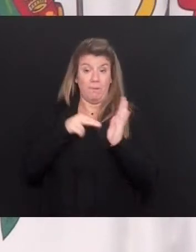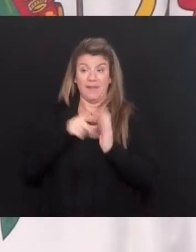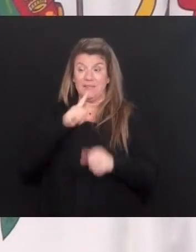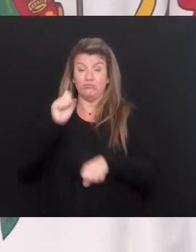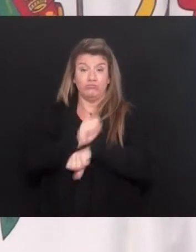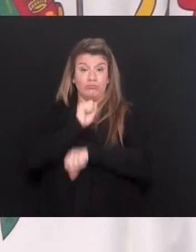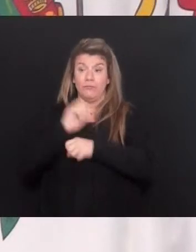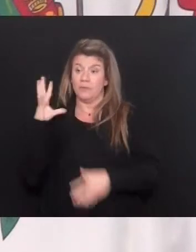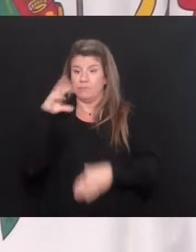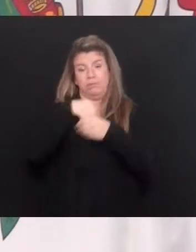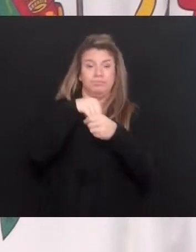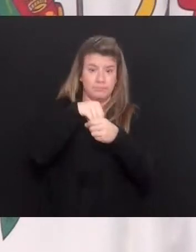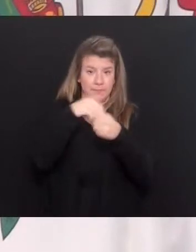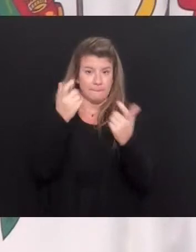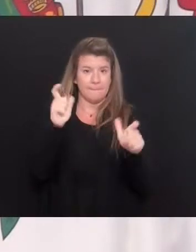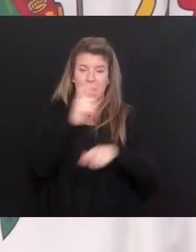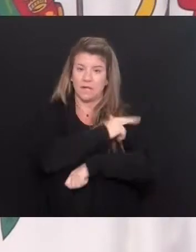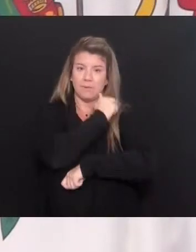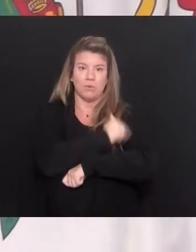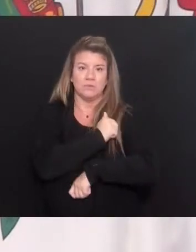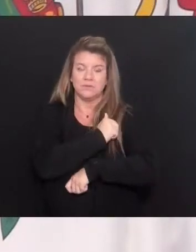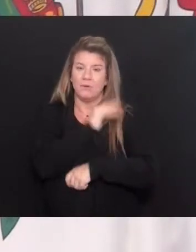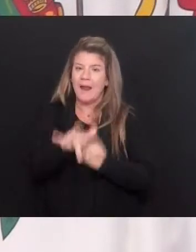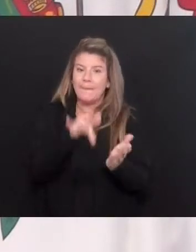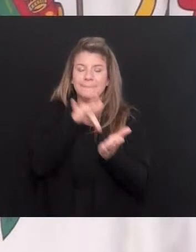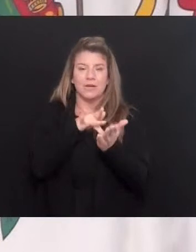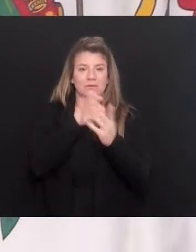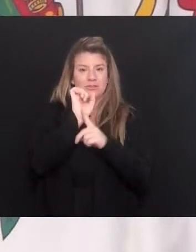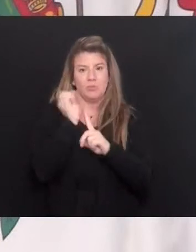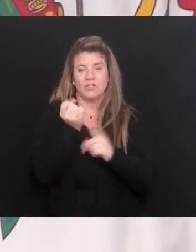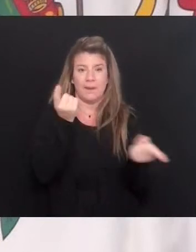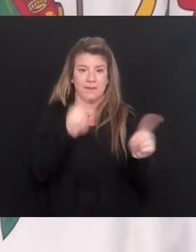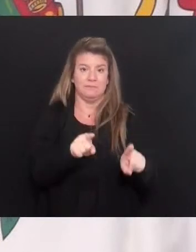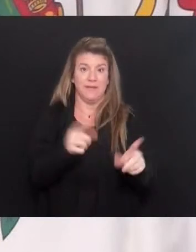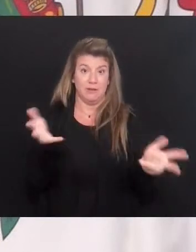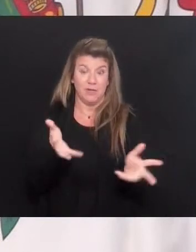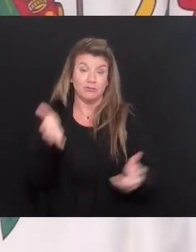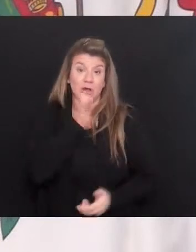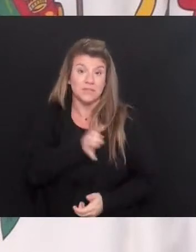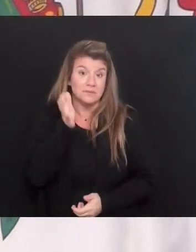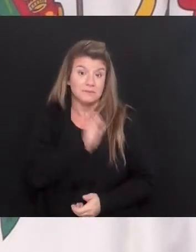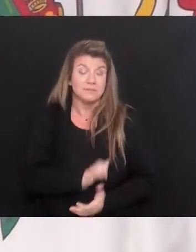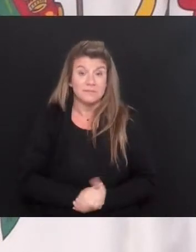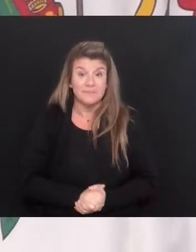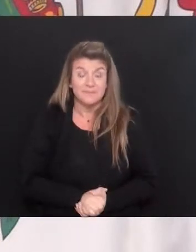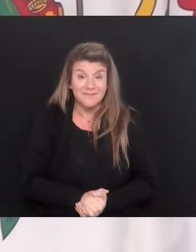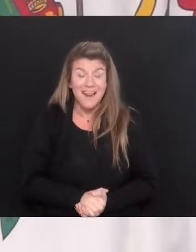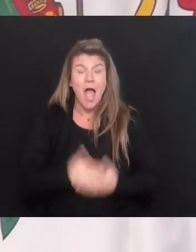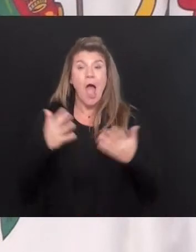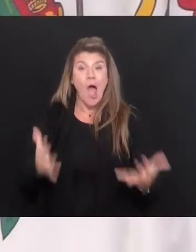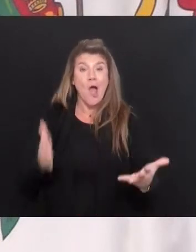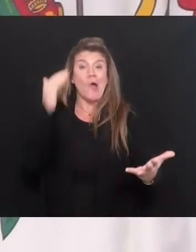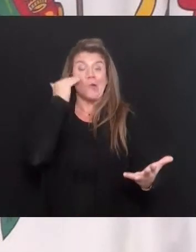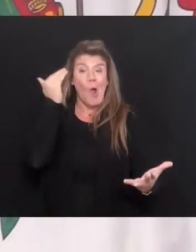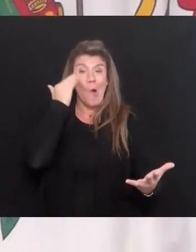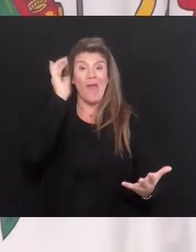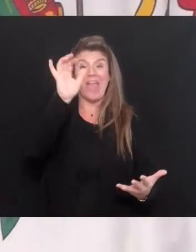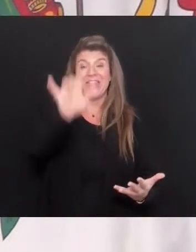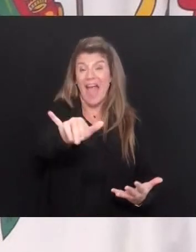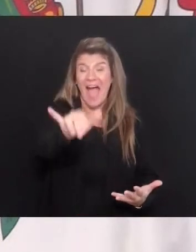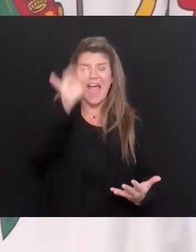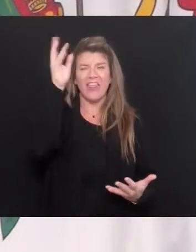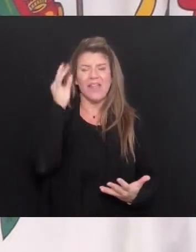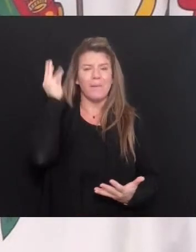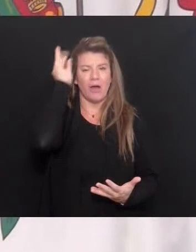at a big hospital right here in this beautiful city of Charleston. Now, with that being said, just think about it.